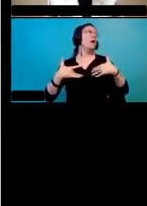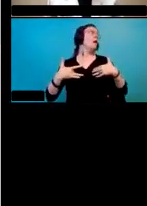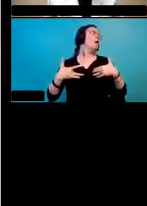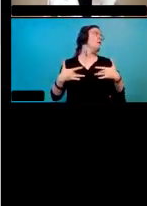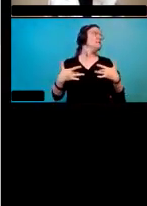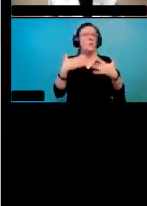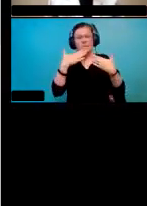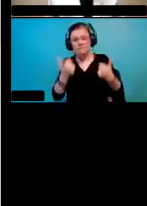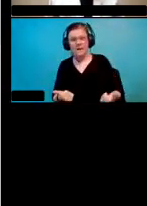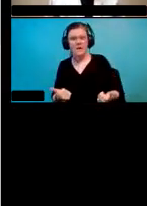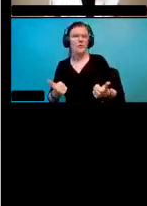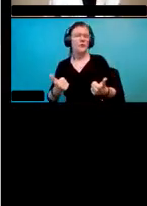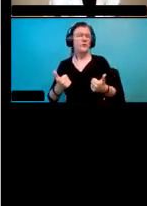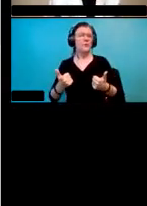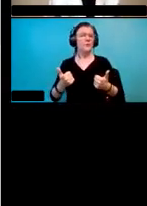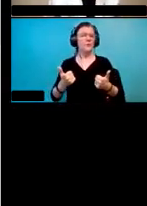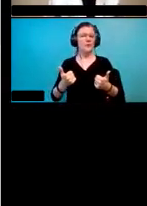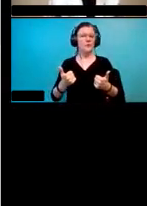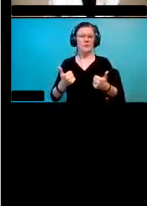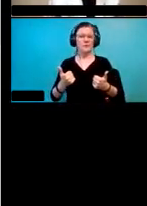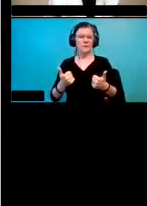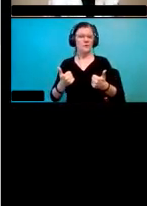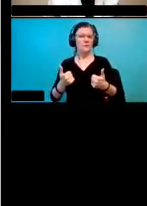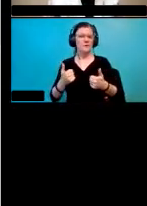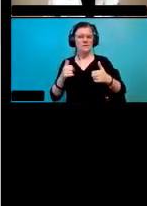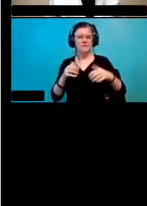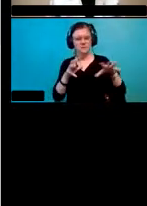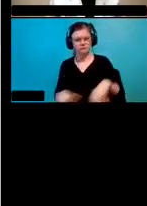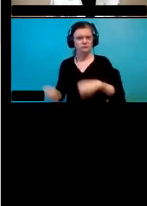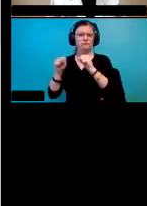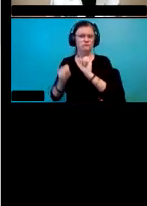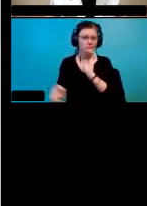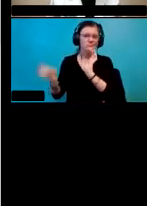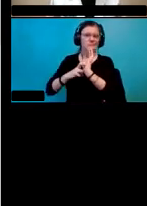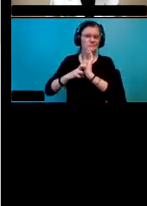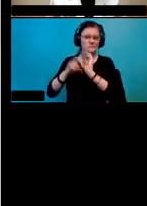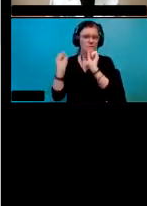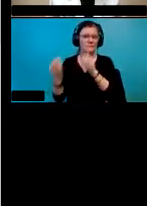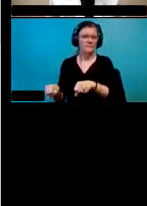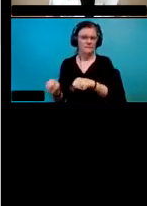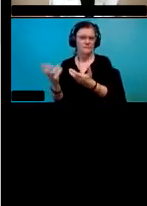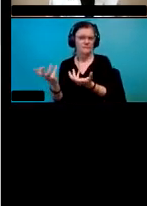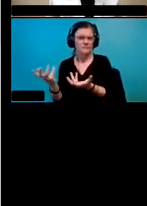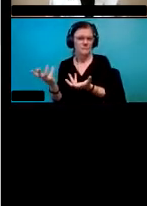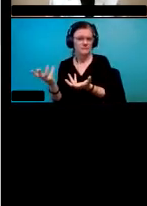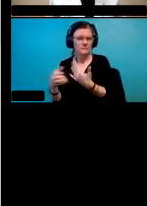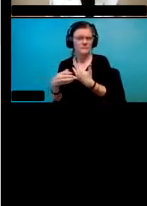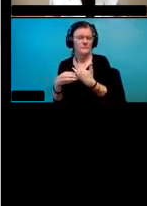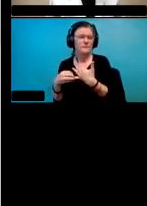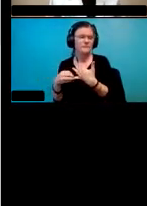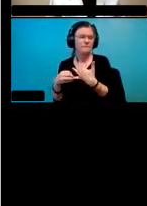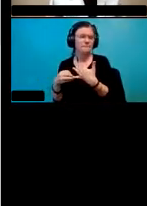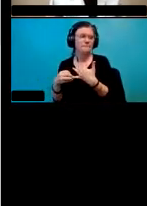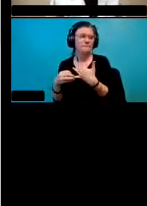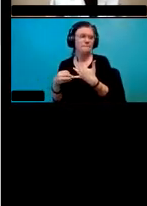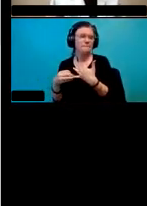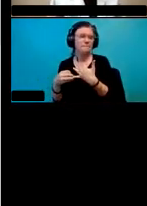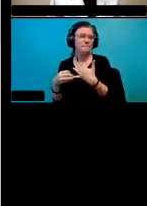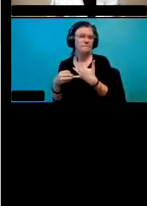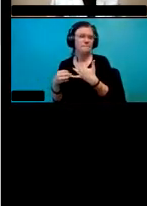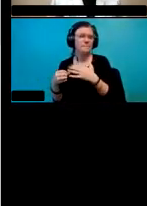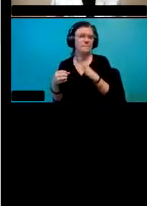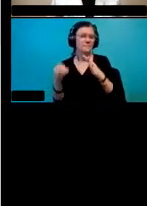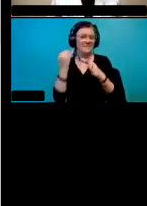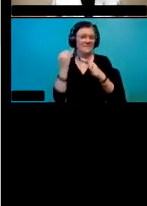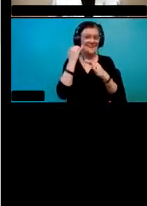sleep and you can take on the day the next day, right? So if all the